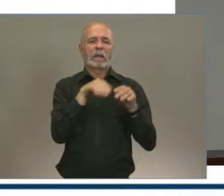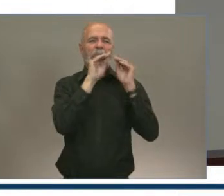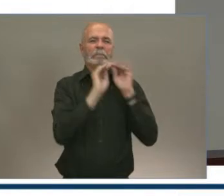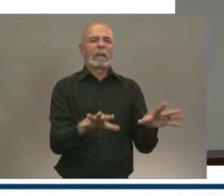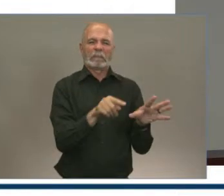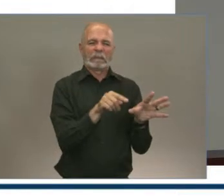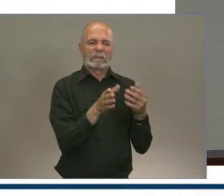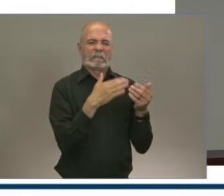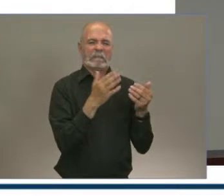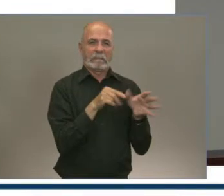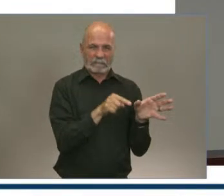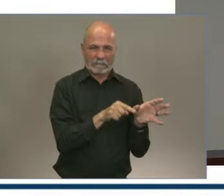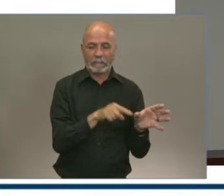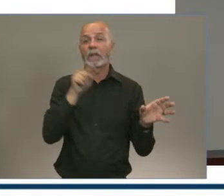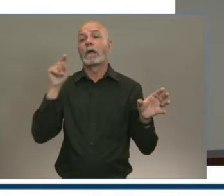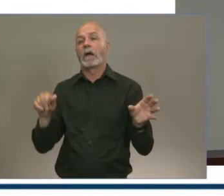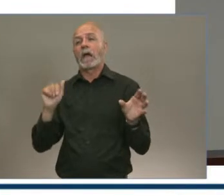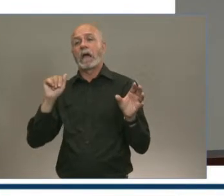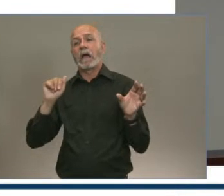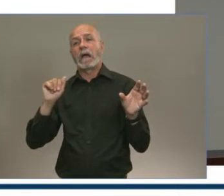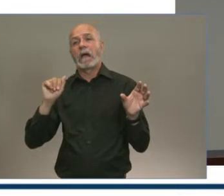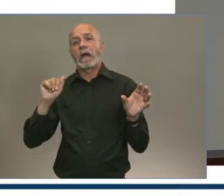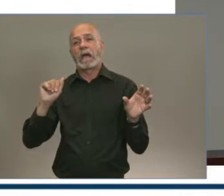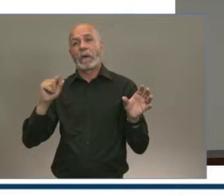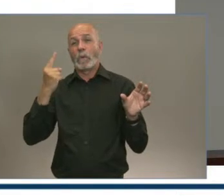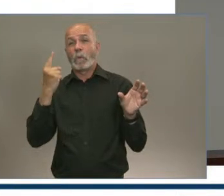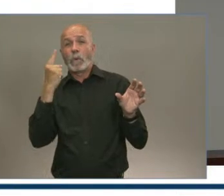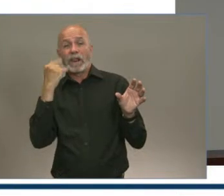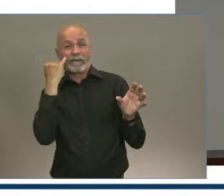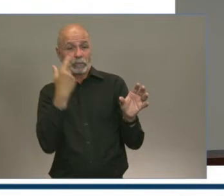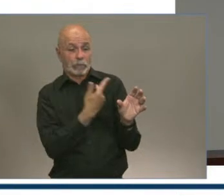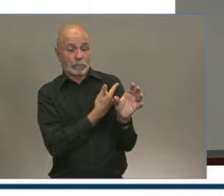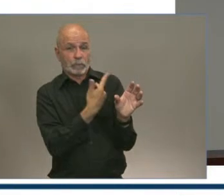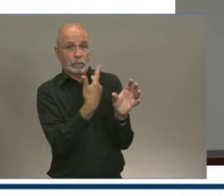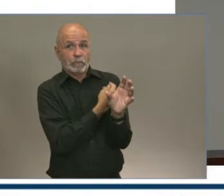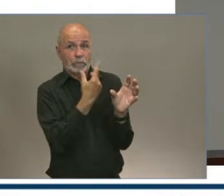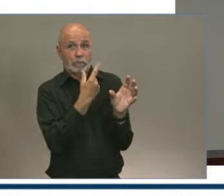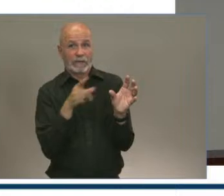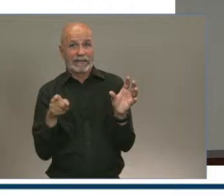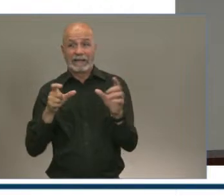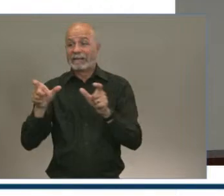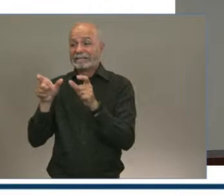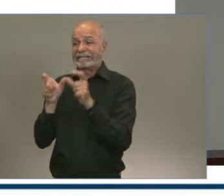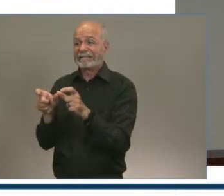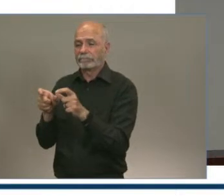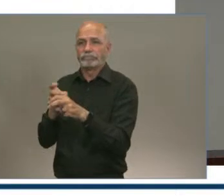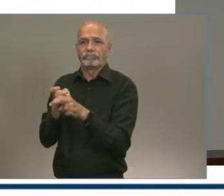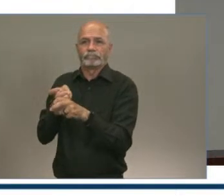more concerning because single doses aren't very effective against